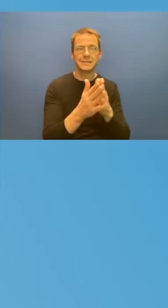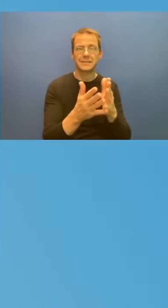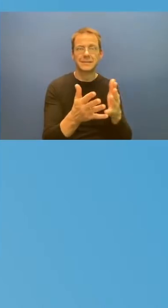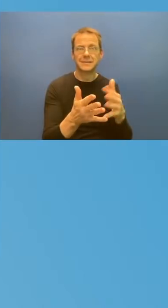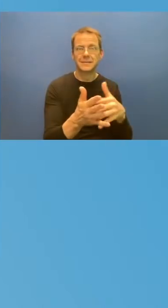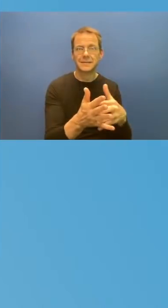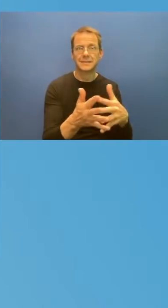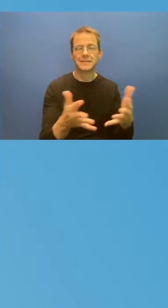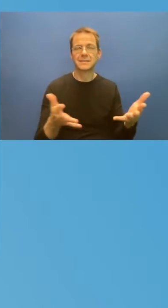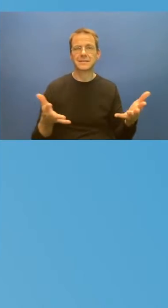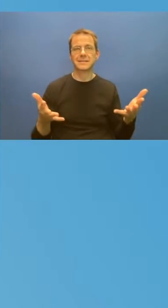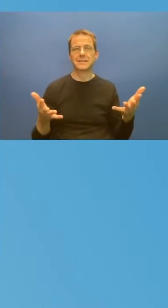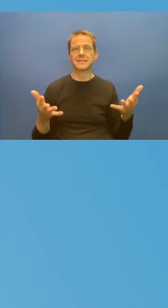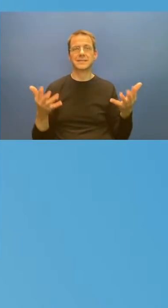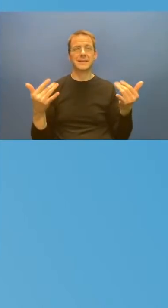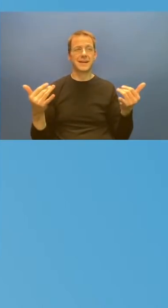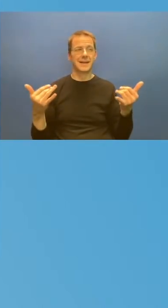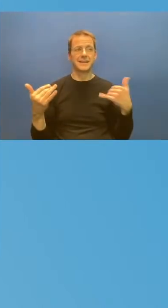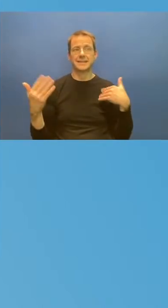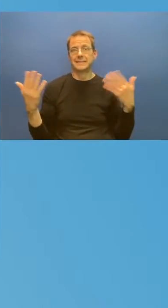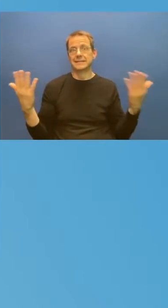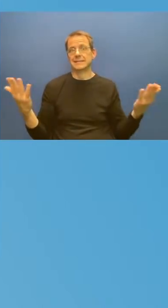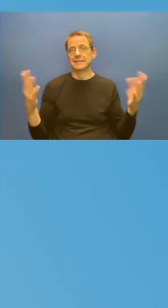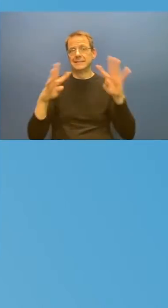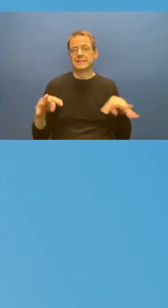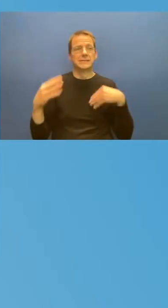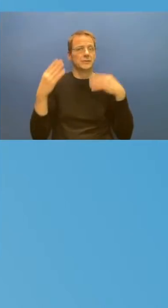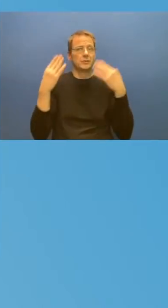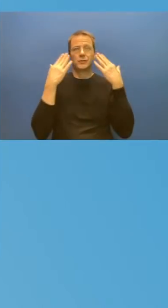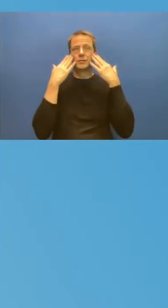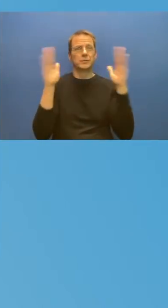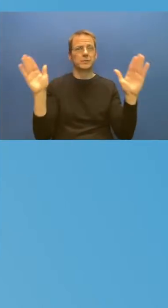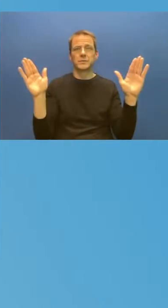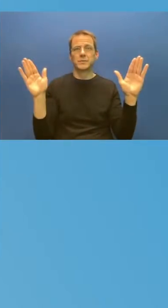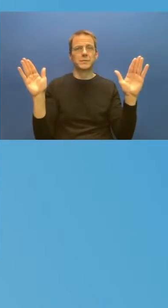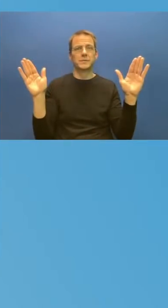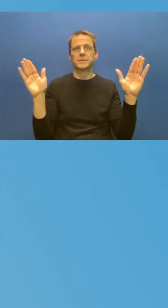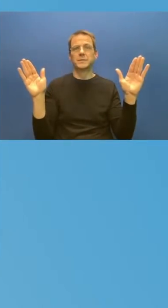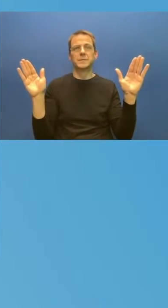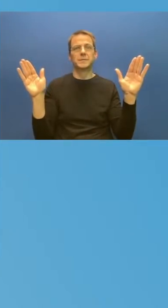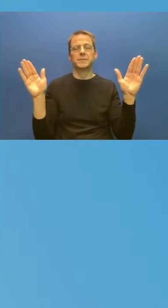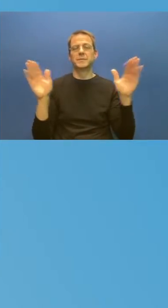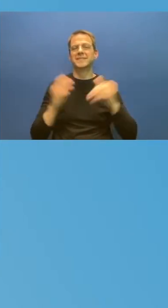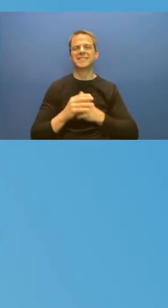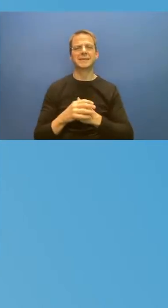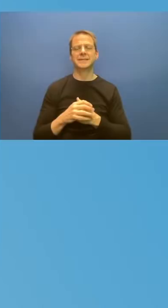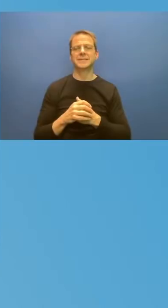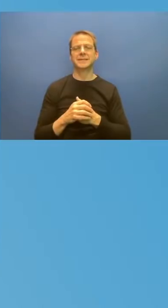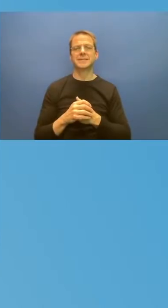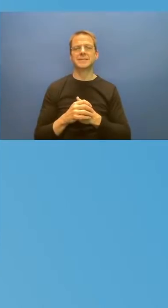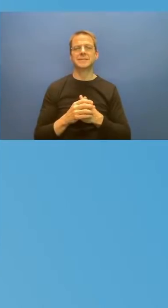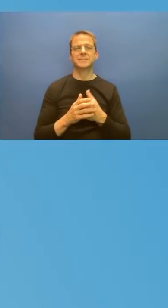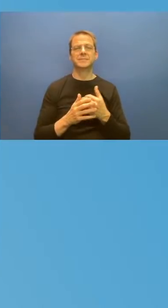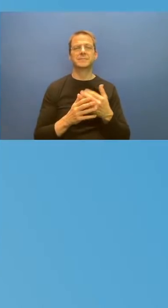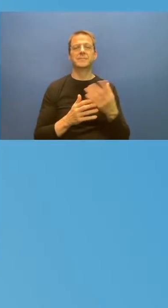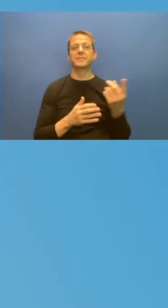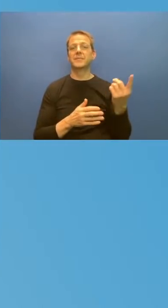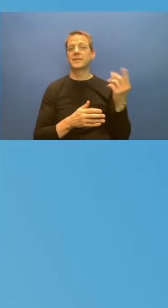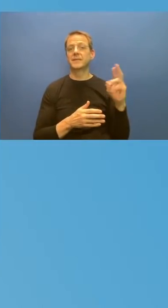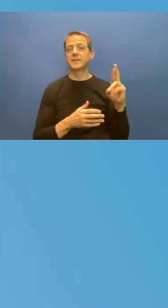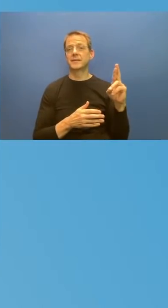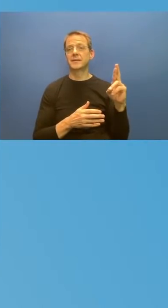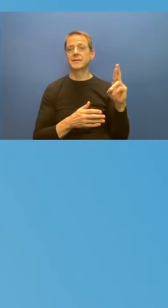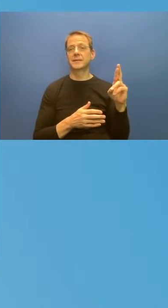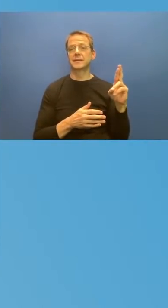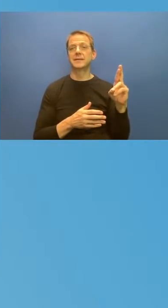think, Jason, also it's an important point that this is a new virus to humans. I think right now we